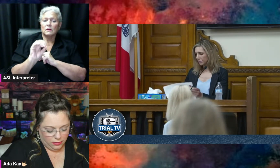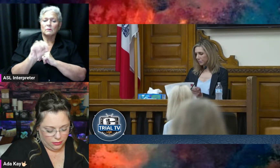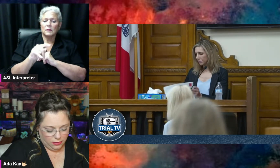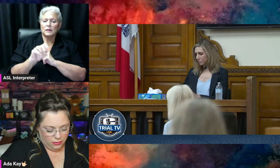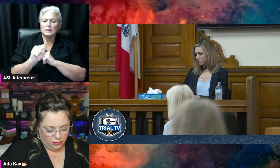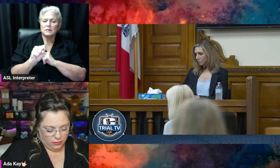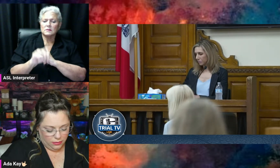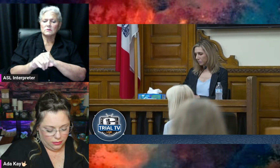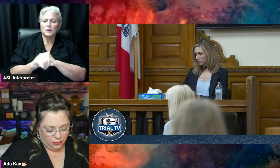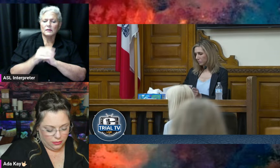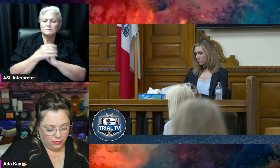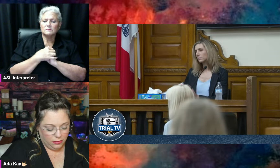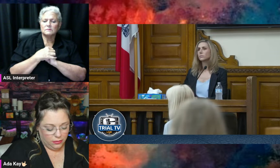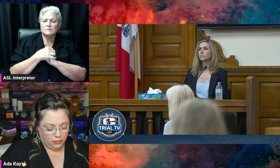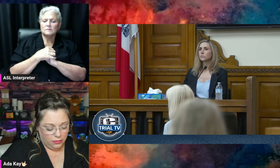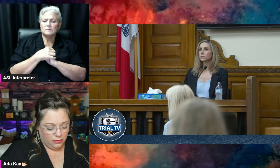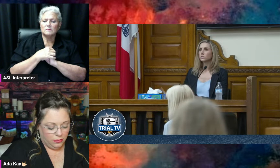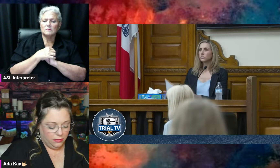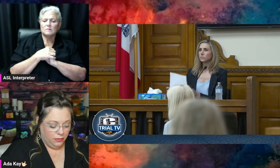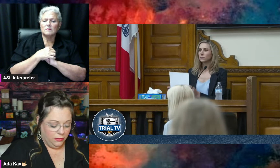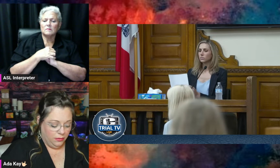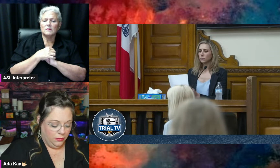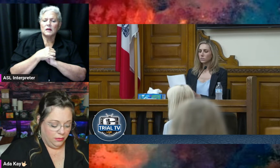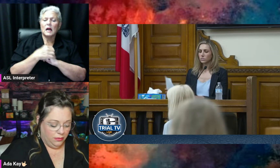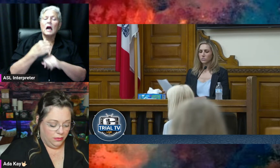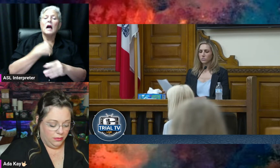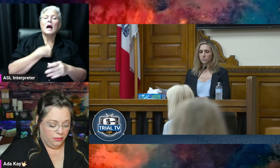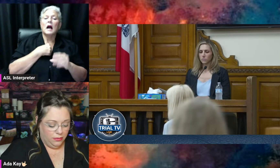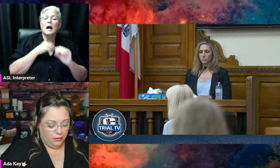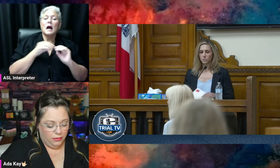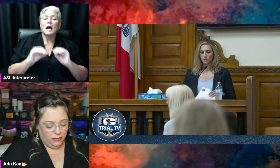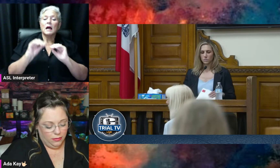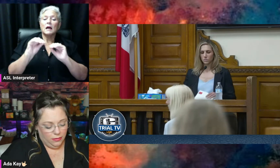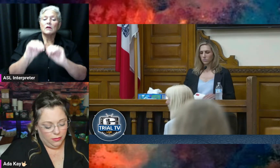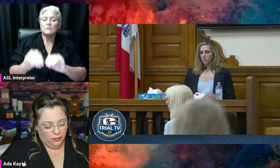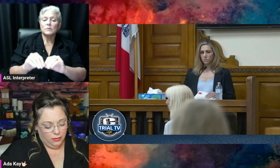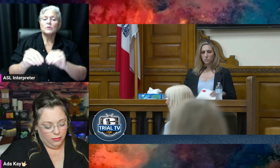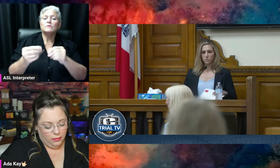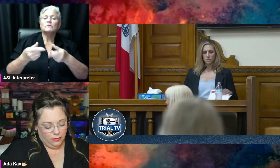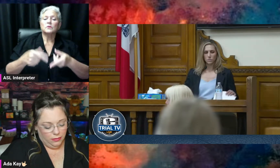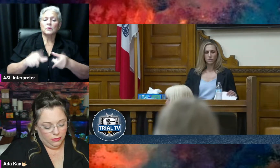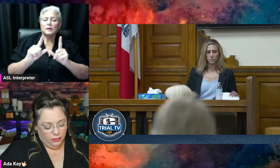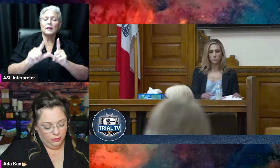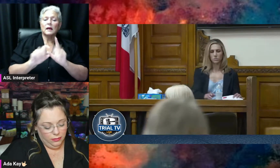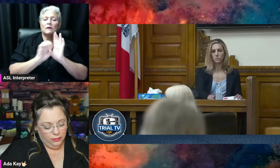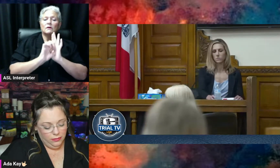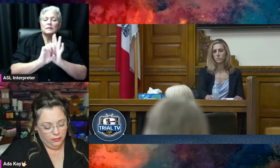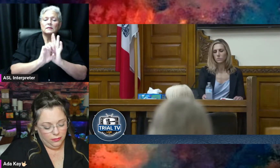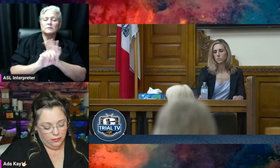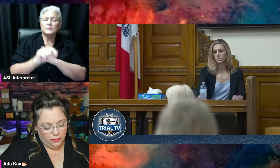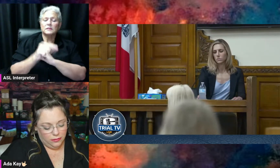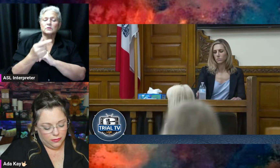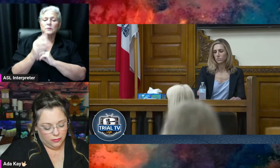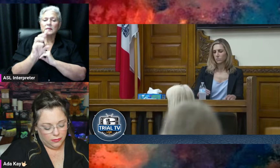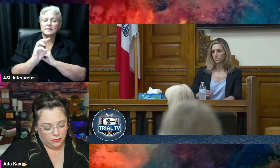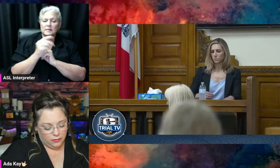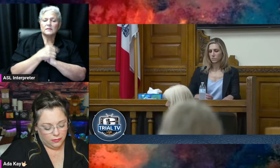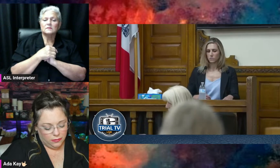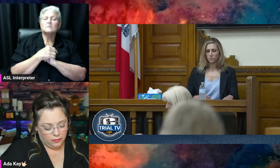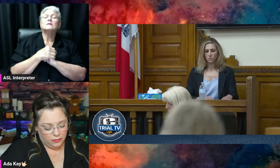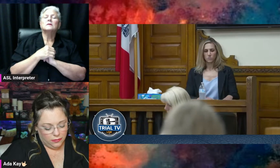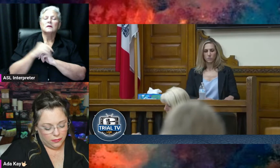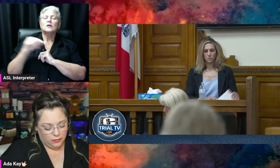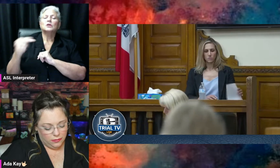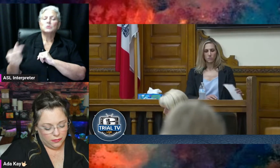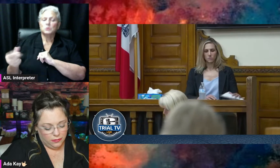Yes, it is. I would move to admit Exhibit 26. Any objection? No objection. 26 is